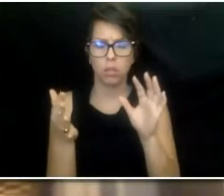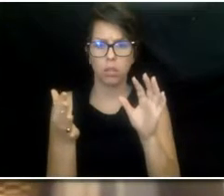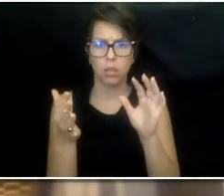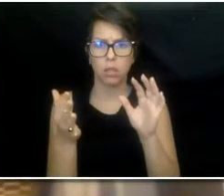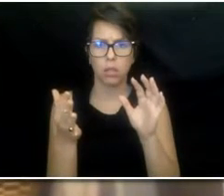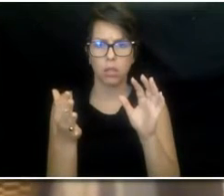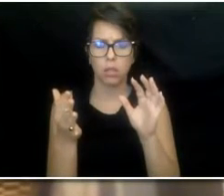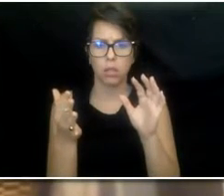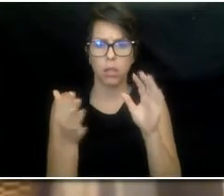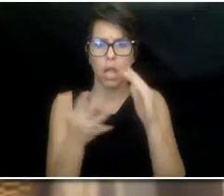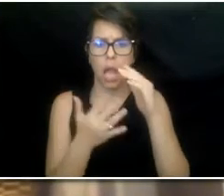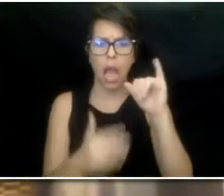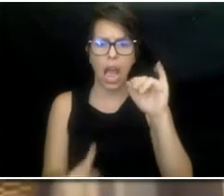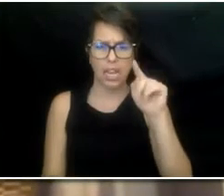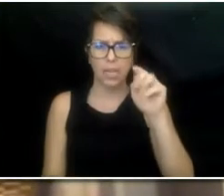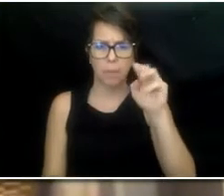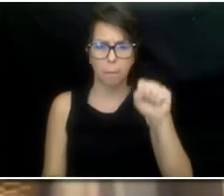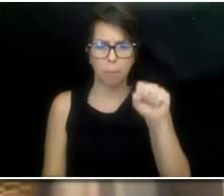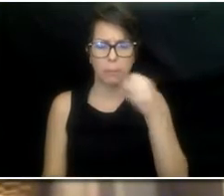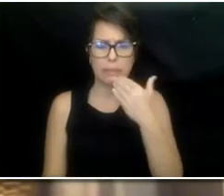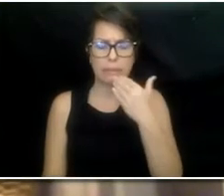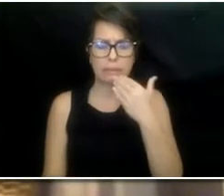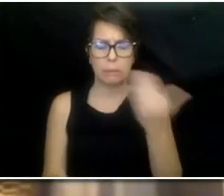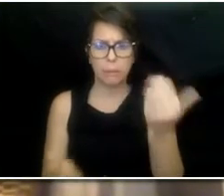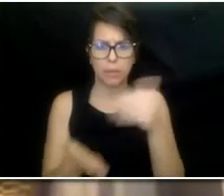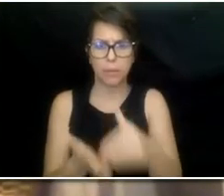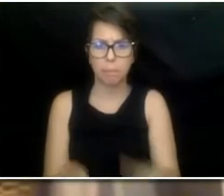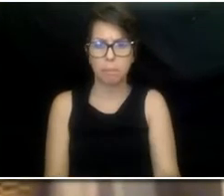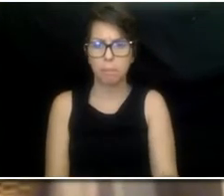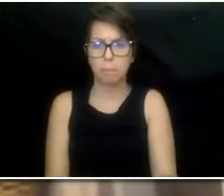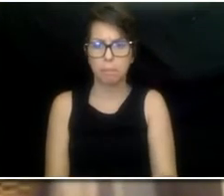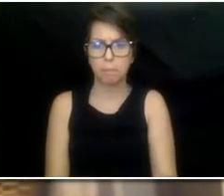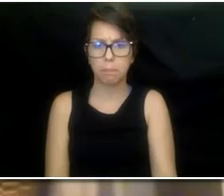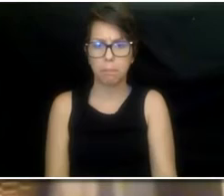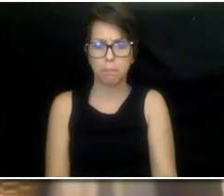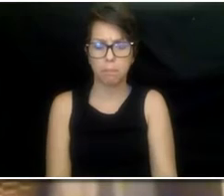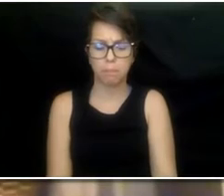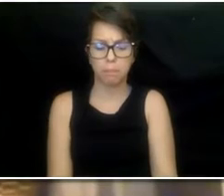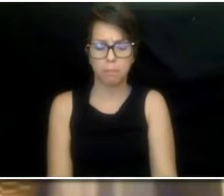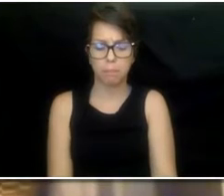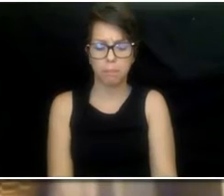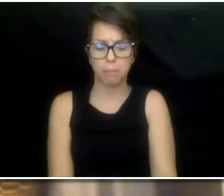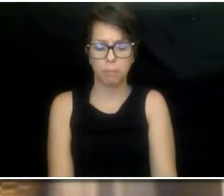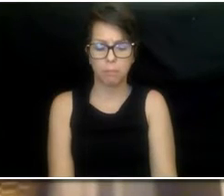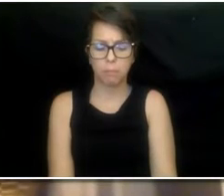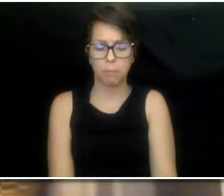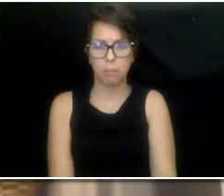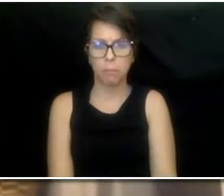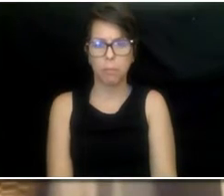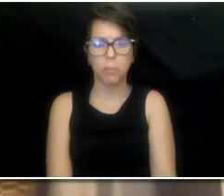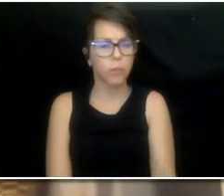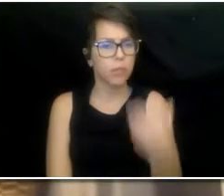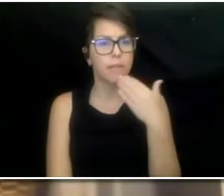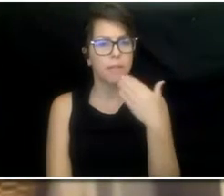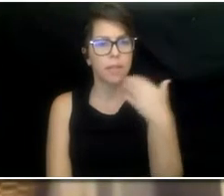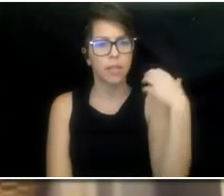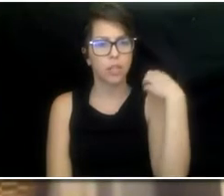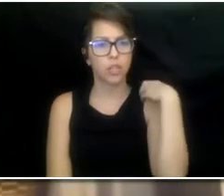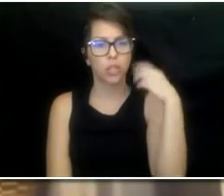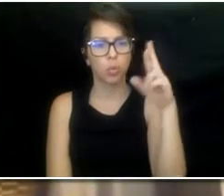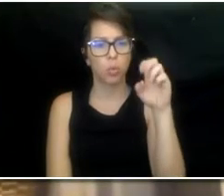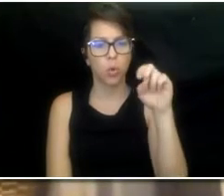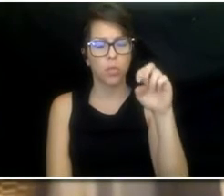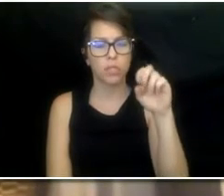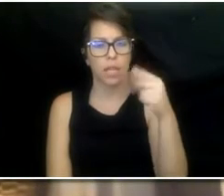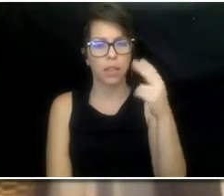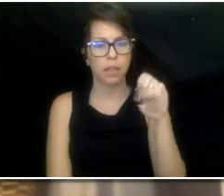Council before we move forward I want to remind everyone that you will be on mute until you are called on to testify when you will be